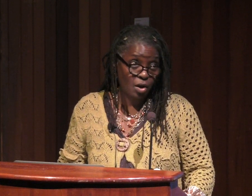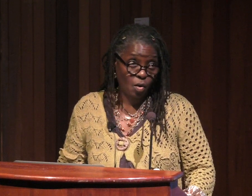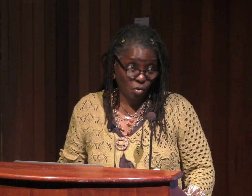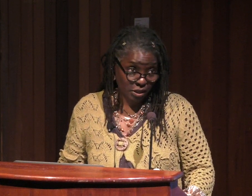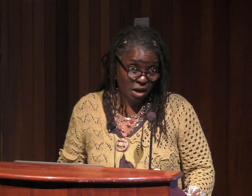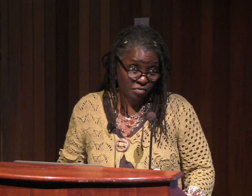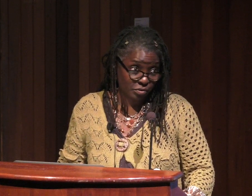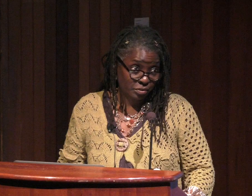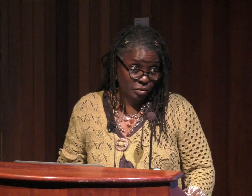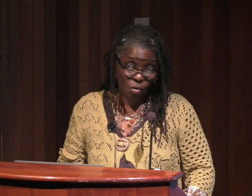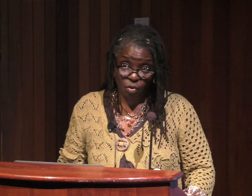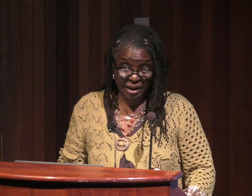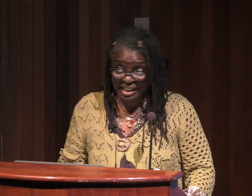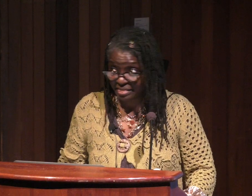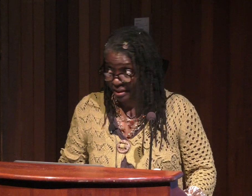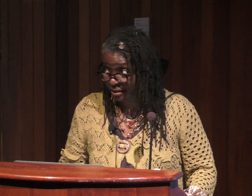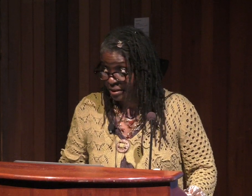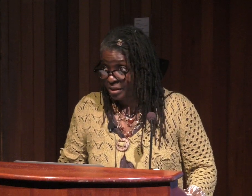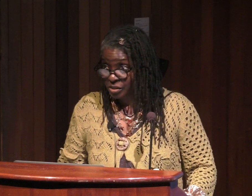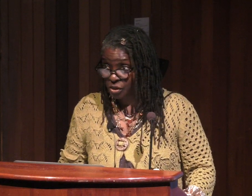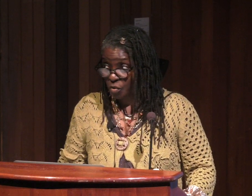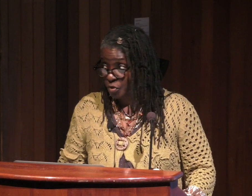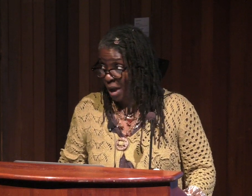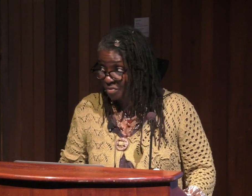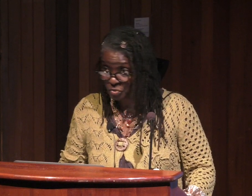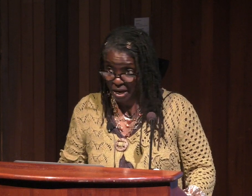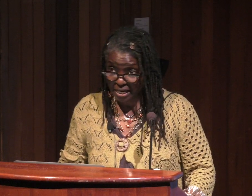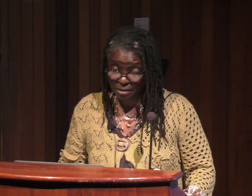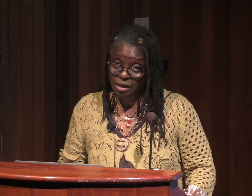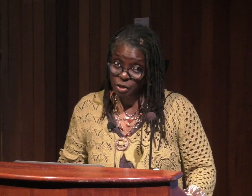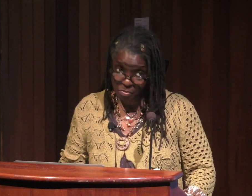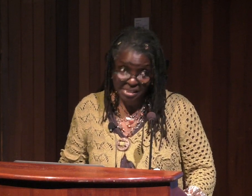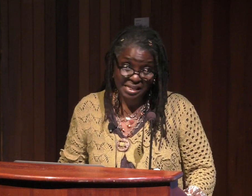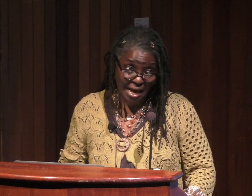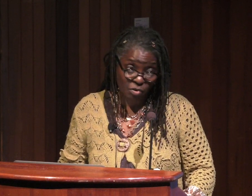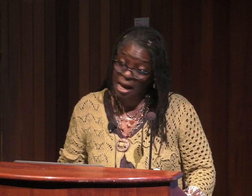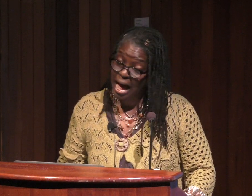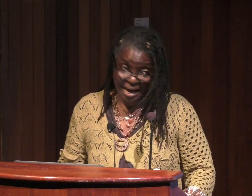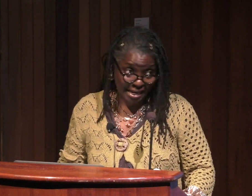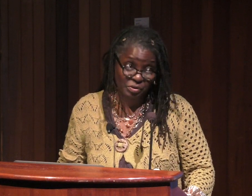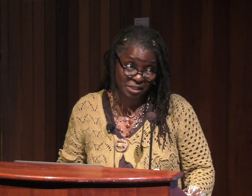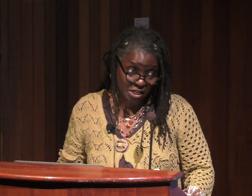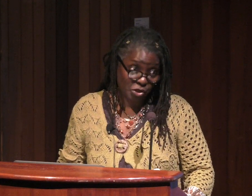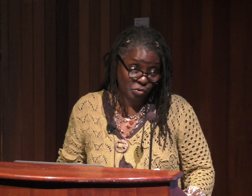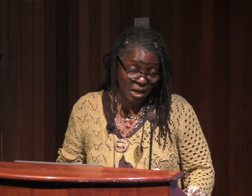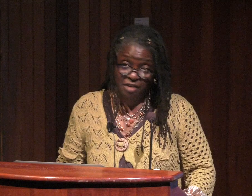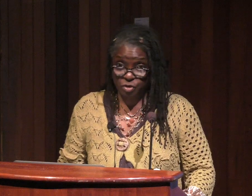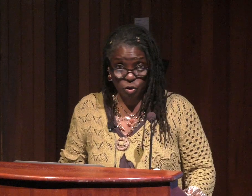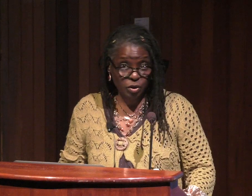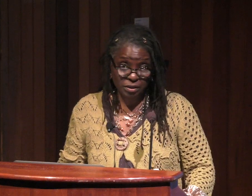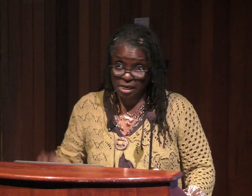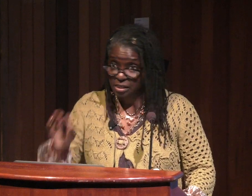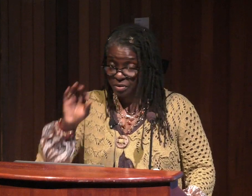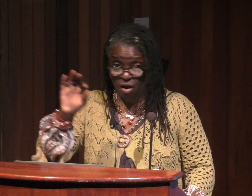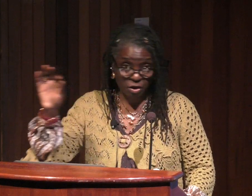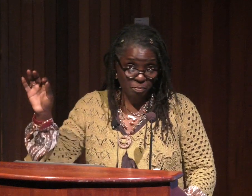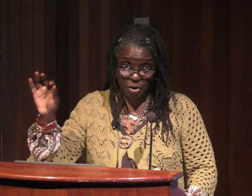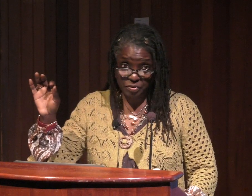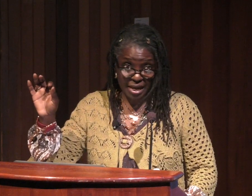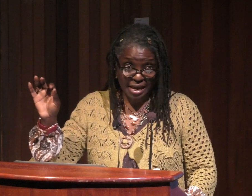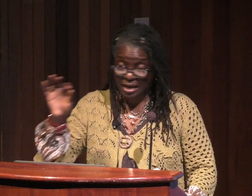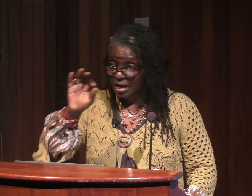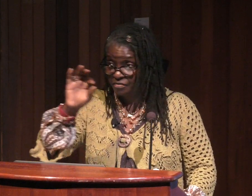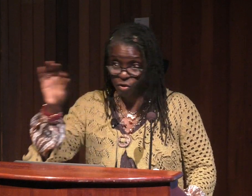story or novel or anything. So if you haven't read it, you're missing out I guarantee you. If Google does it on